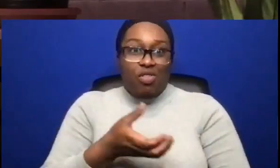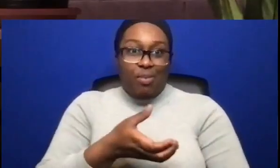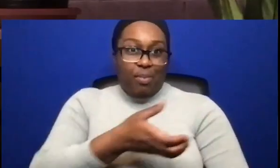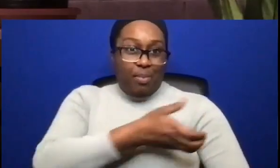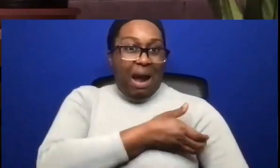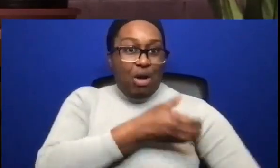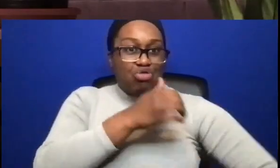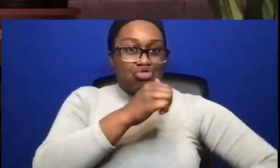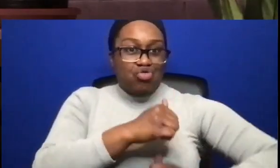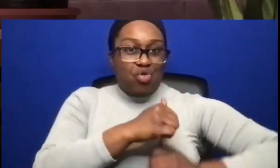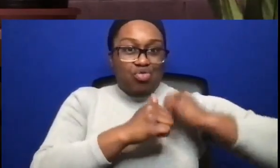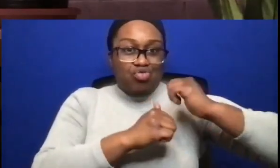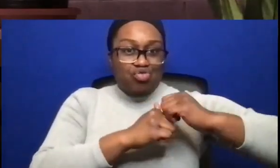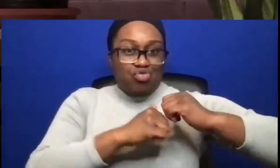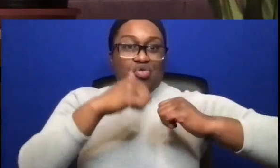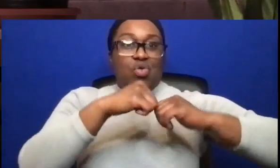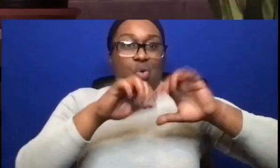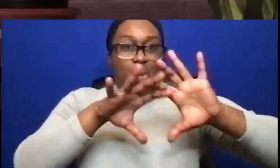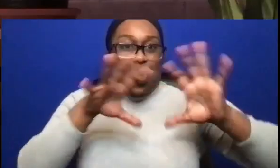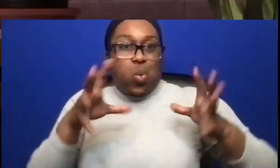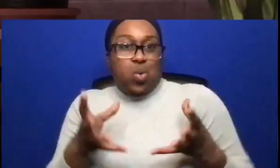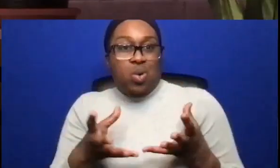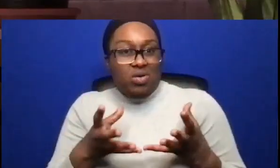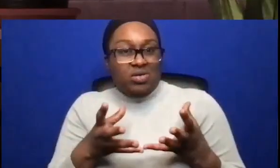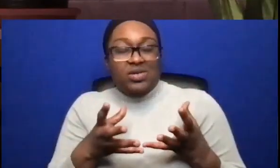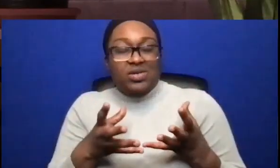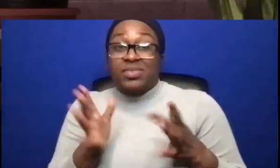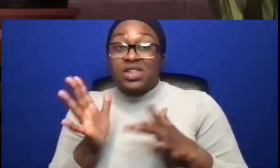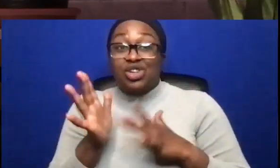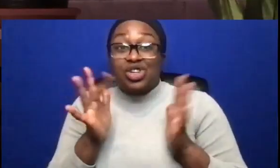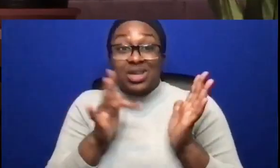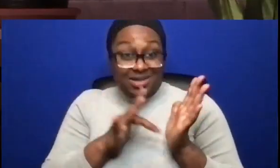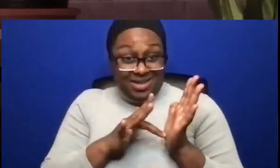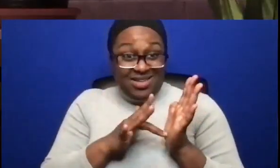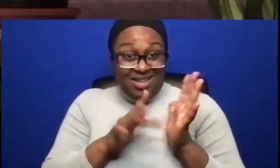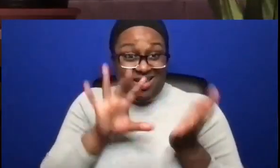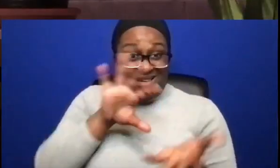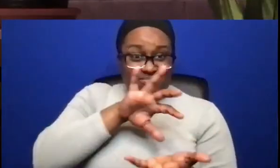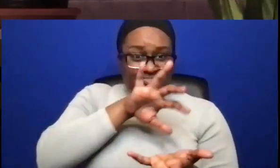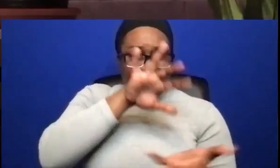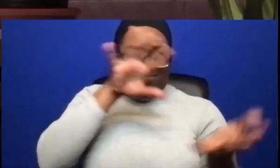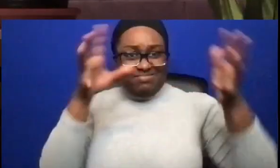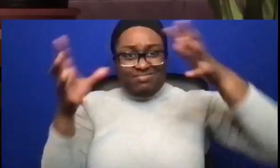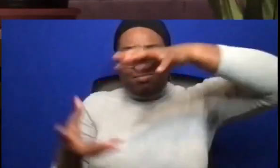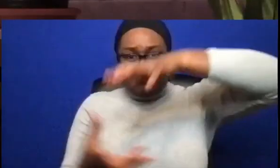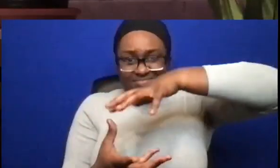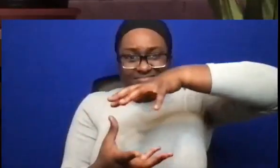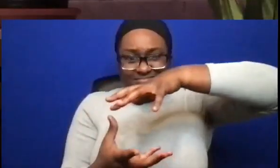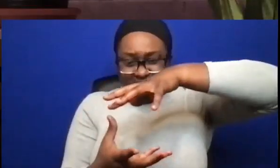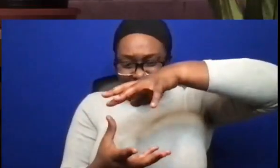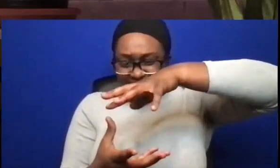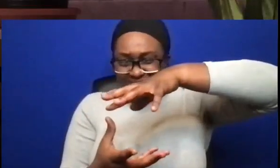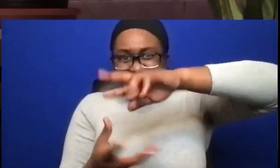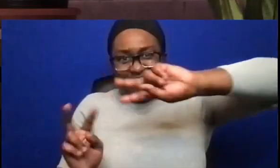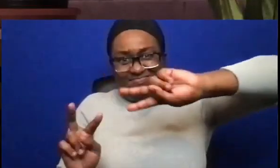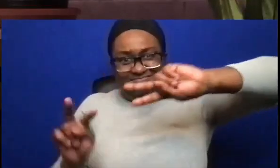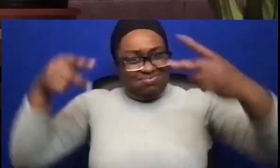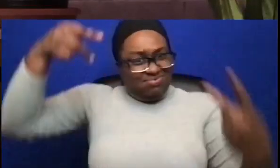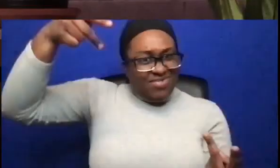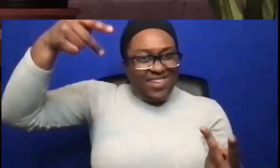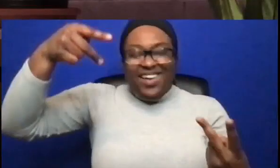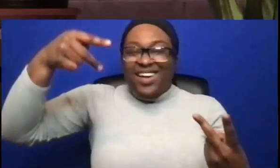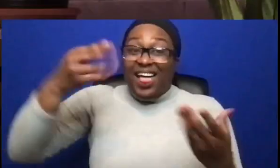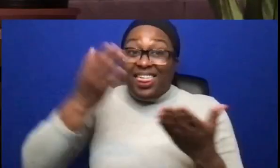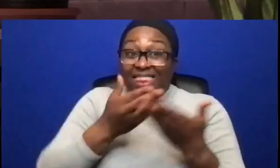the world. Jesus turns everything upside down and inside out. The things we thought